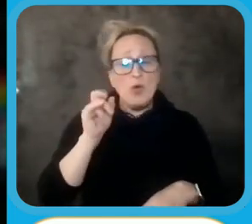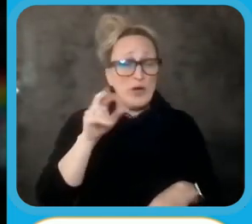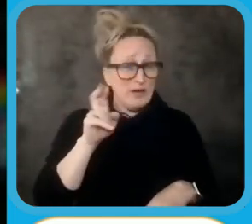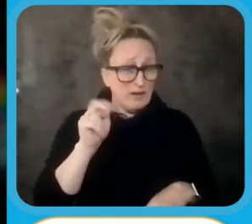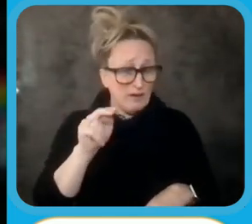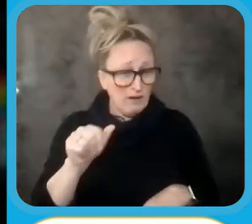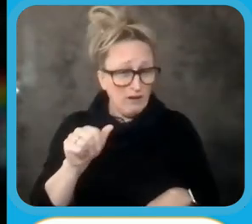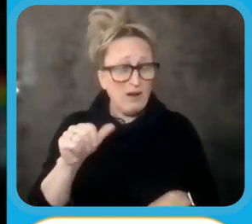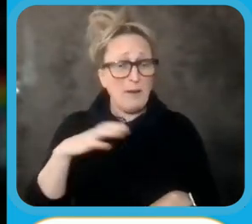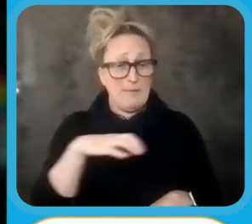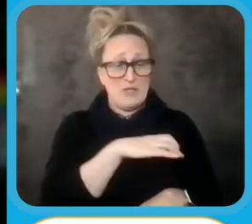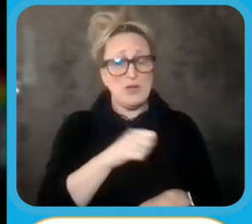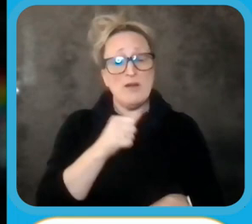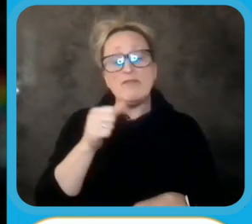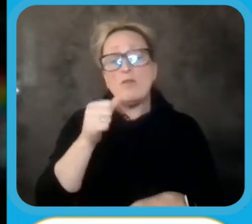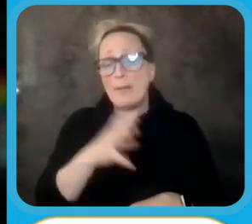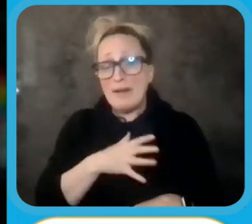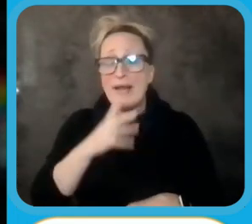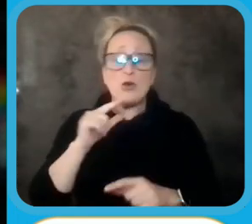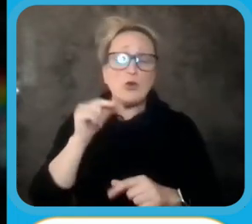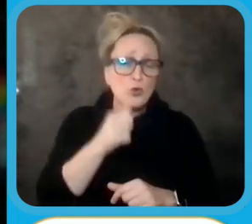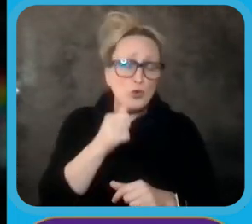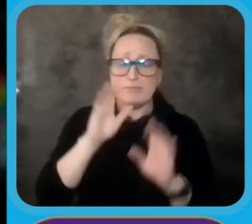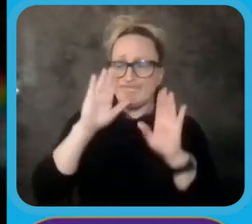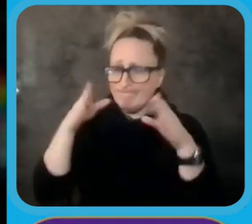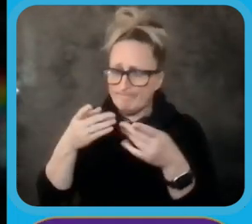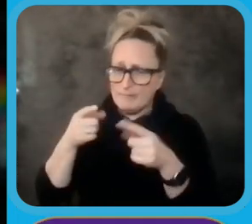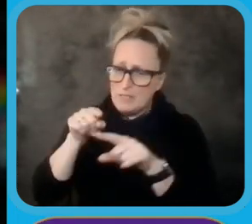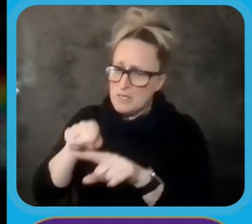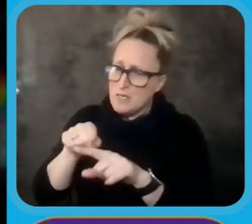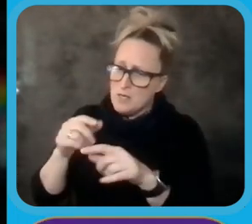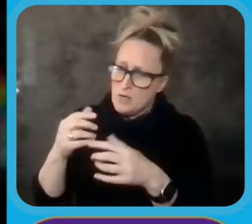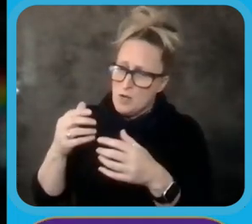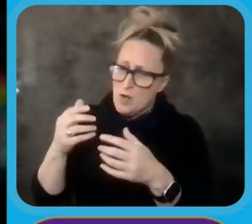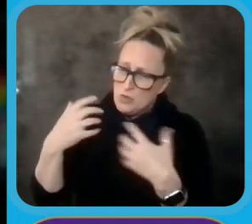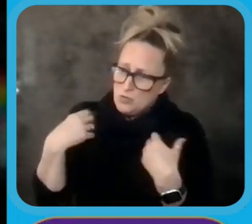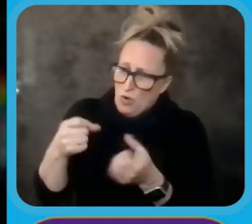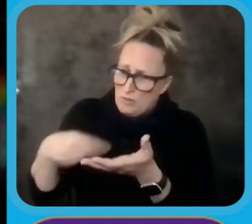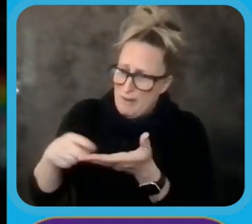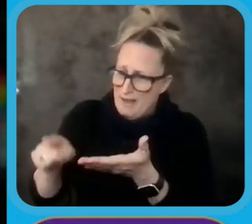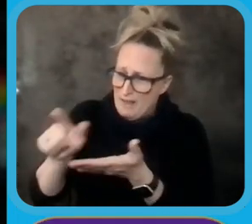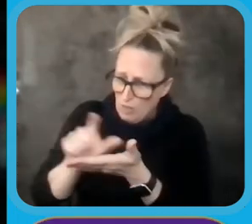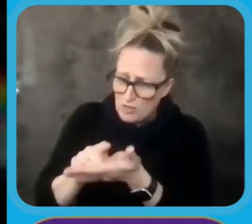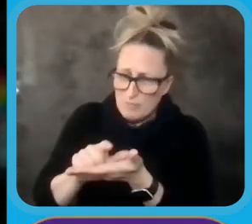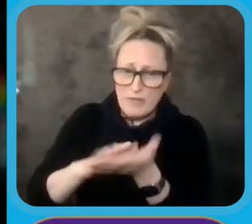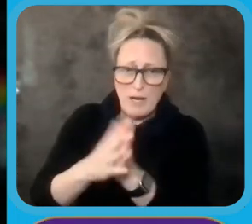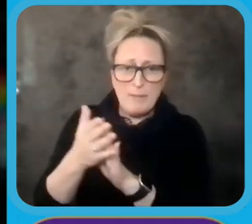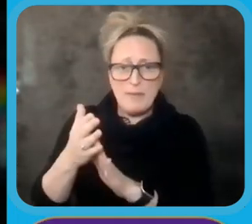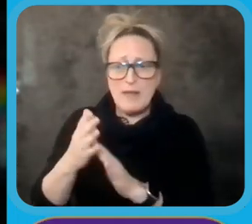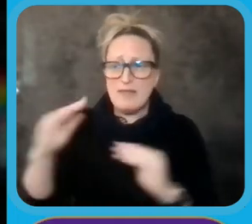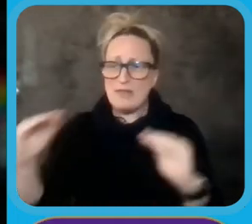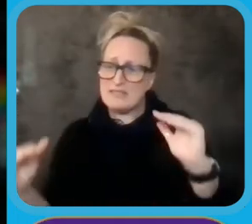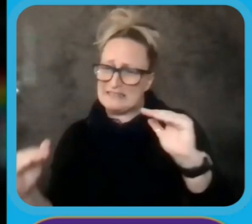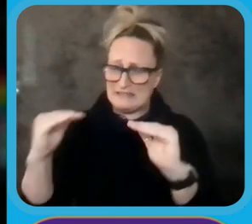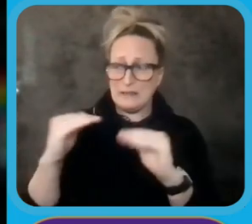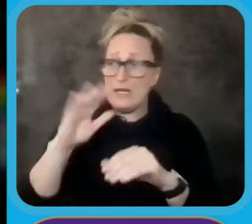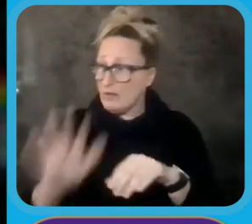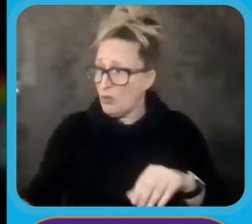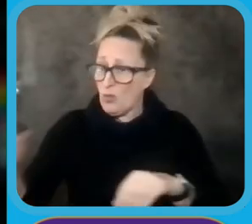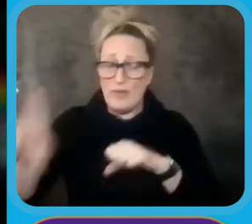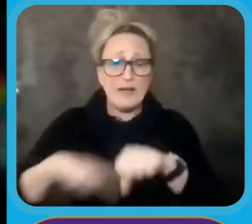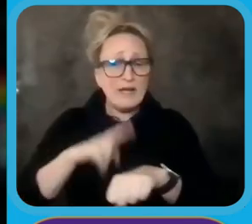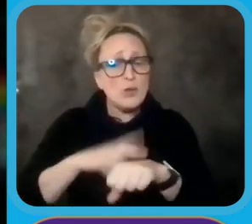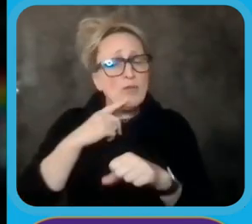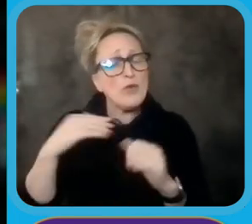and Girls, has continued our work to turn the strongest pay laws in the nation into the smallest pay gap in the nation through our Equal